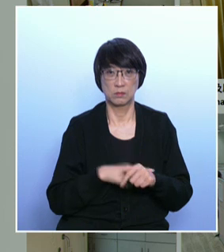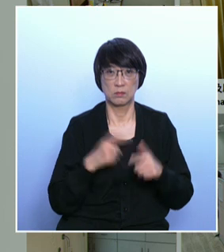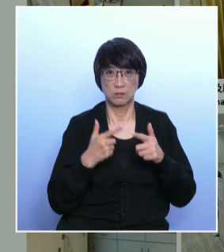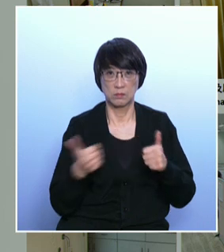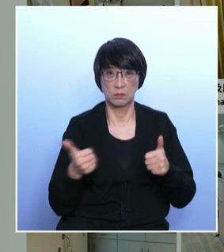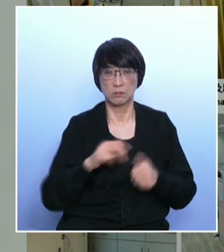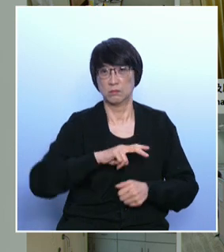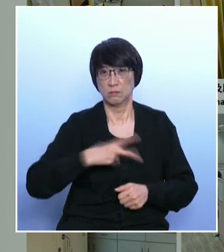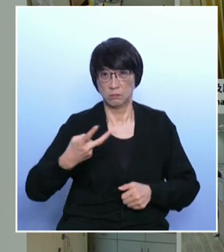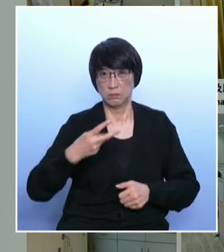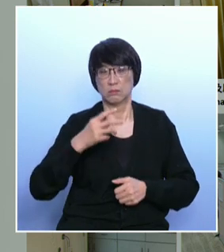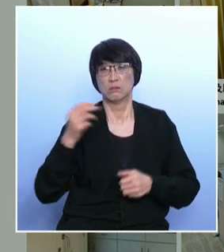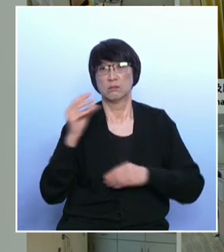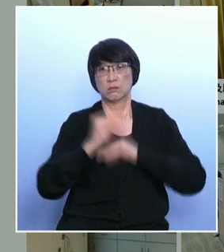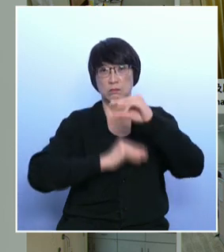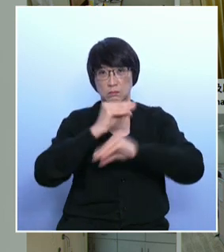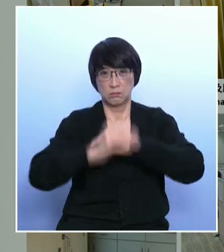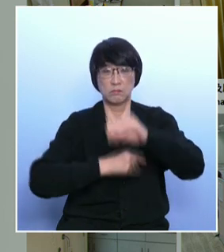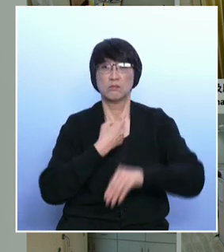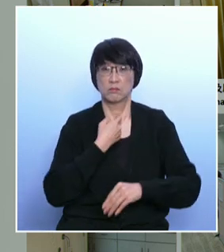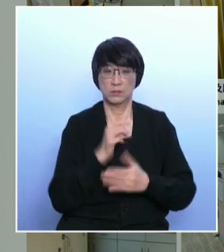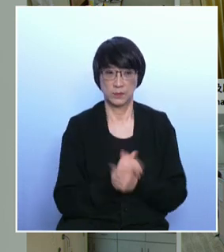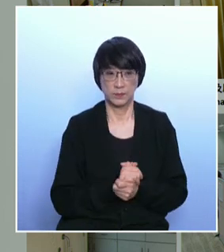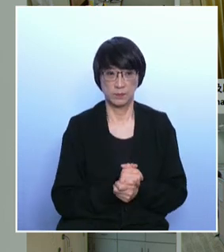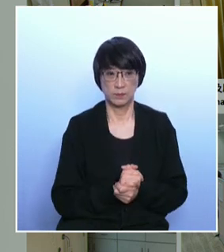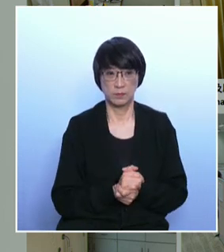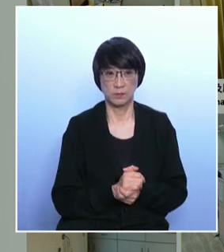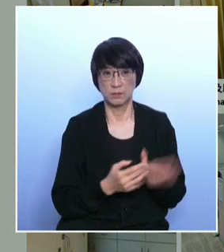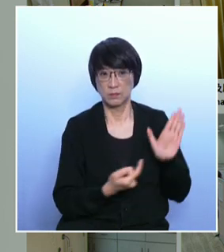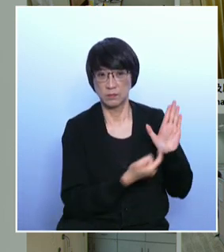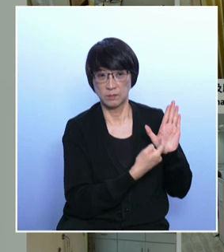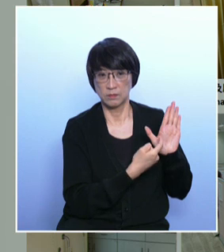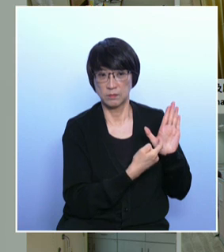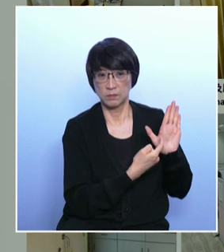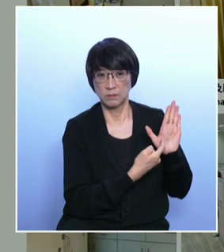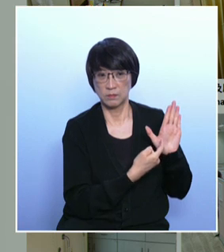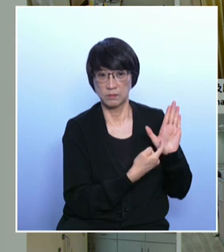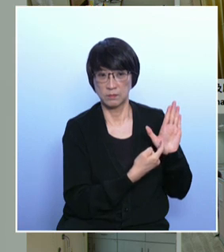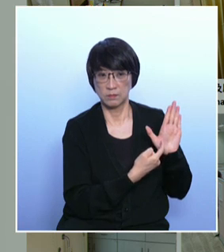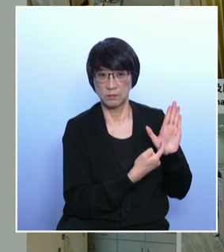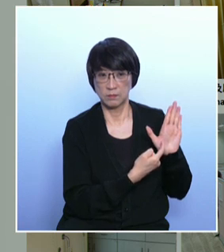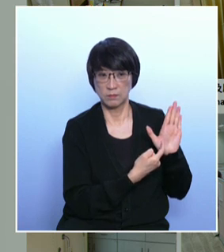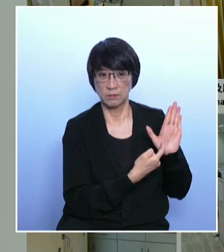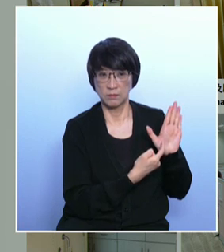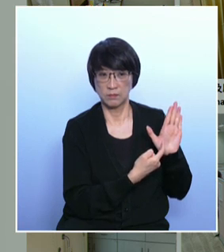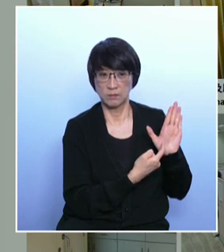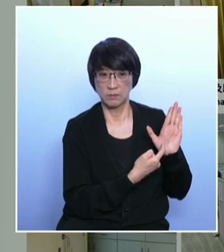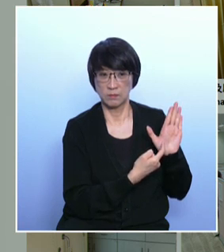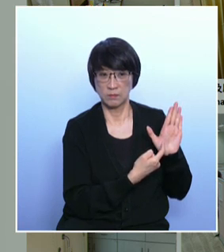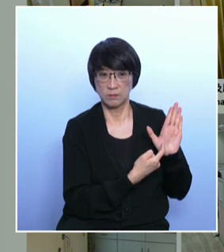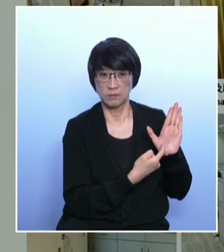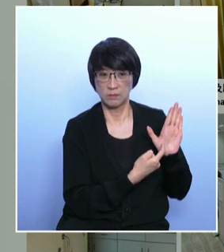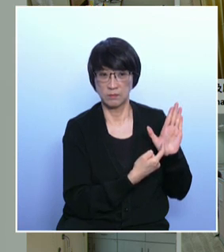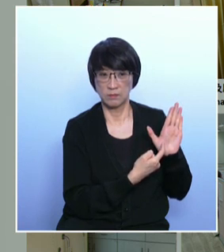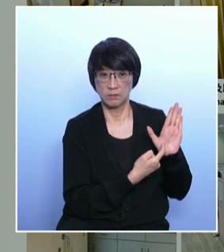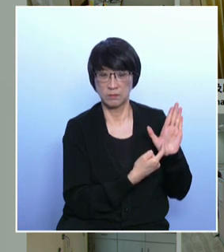speak, and it is high time we redeveloped these residences. Members can see